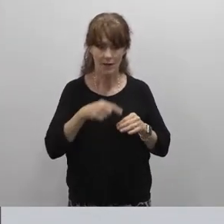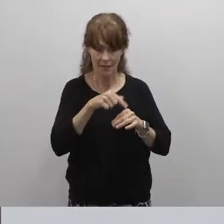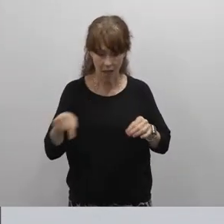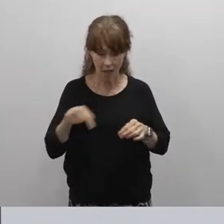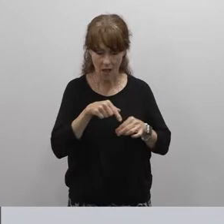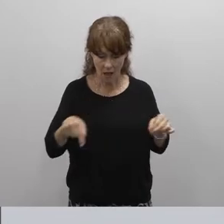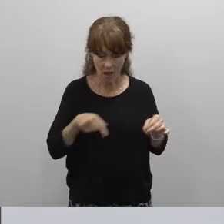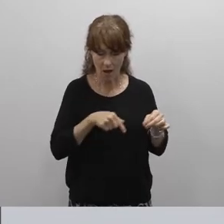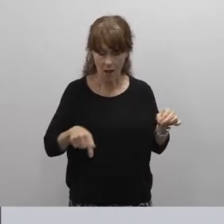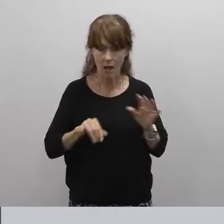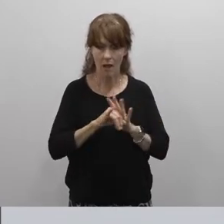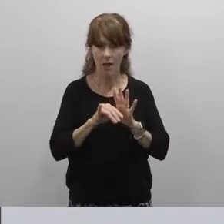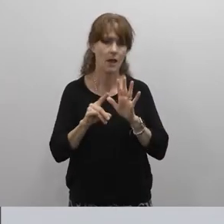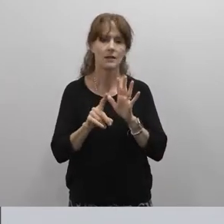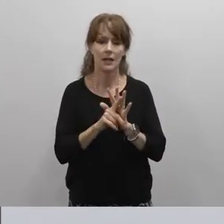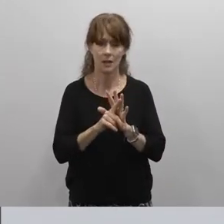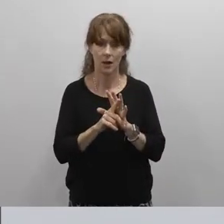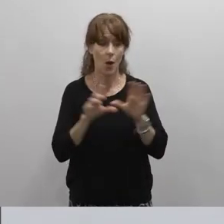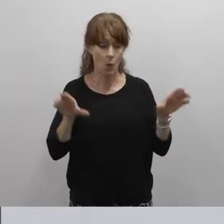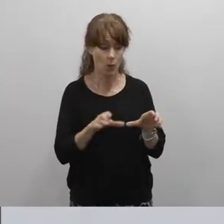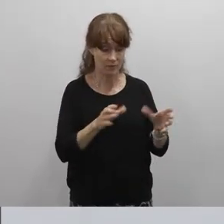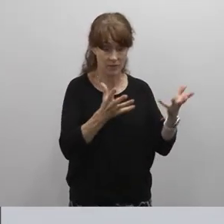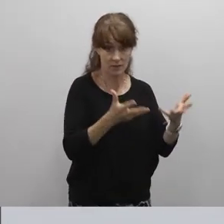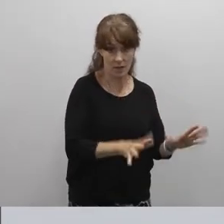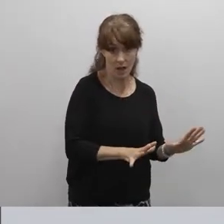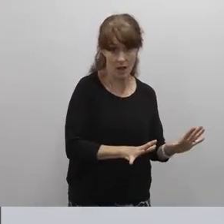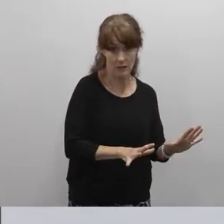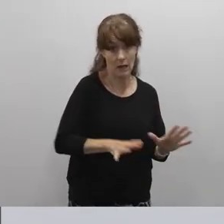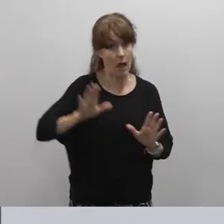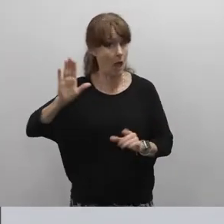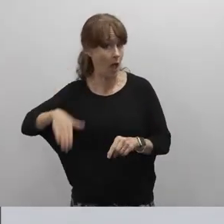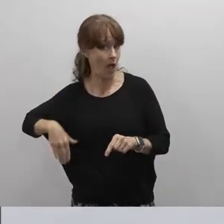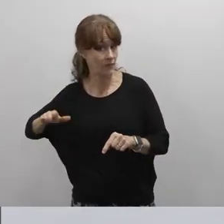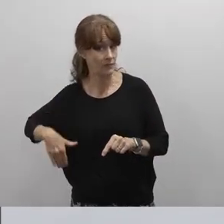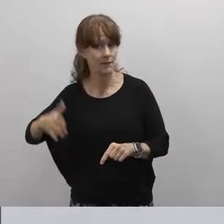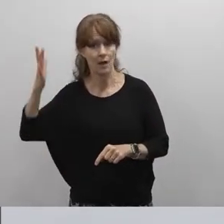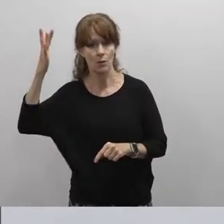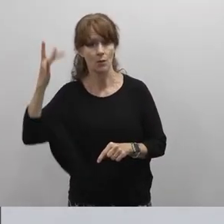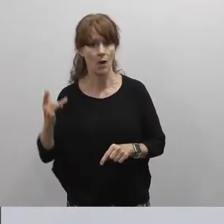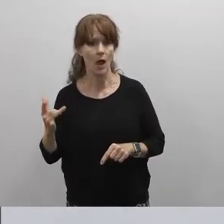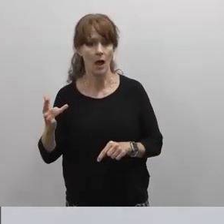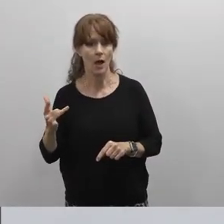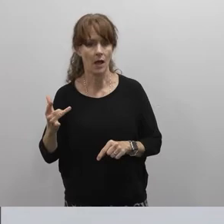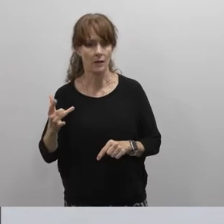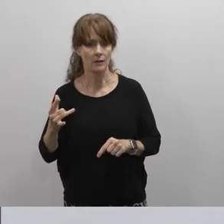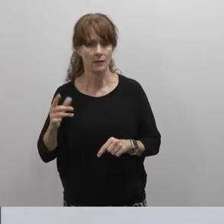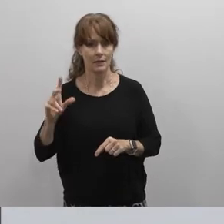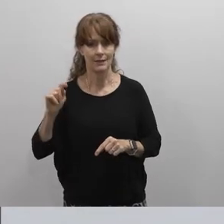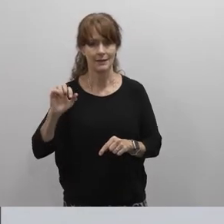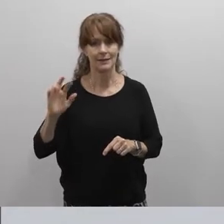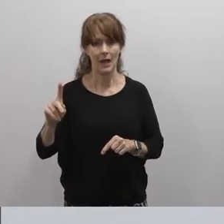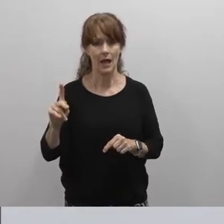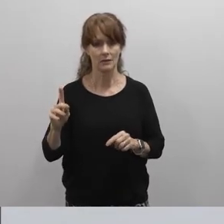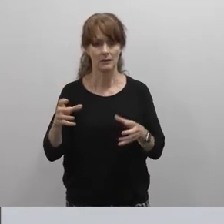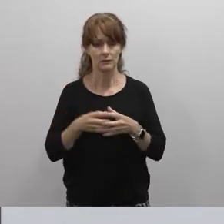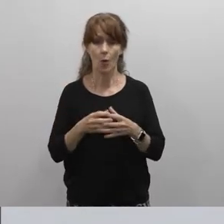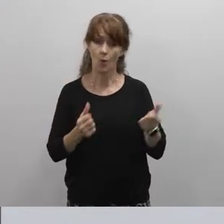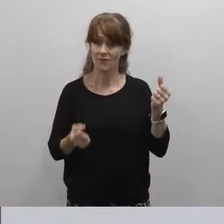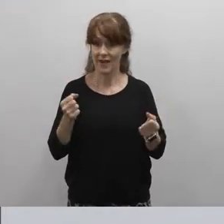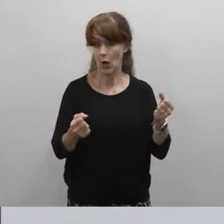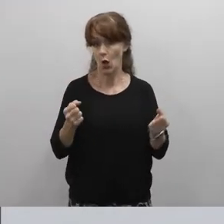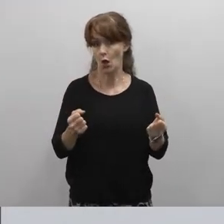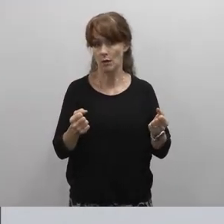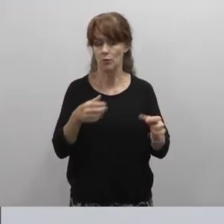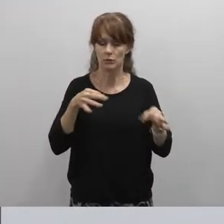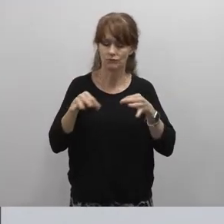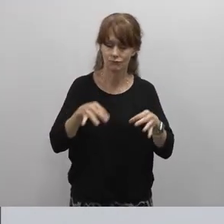and identify what we've done, perhaps what we haven't done, and why. Right. So in the case of the vehicle example, we'll be able